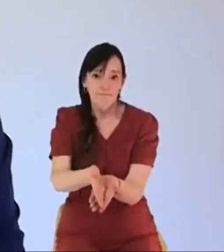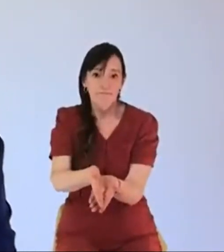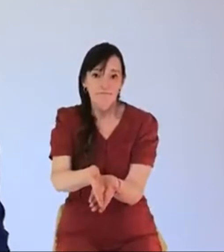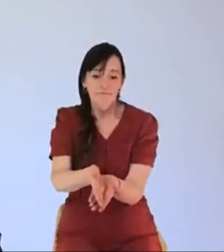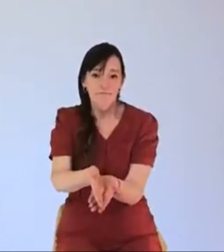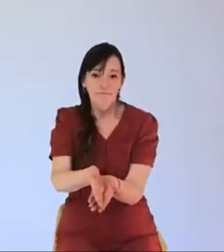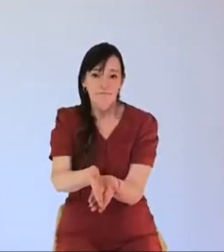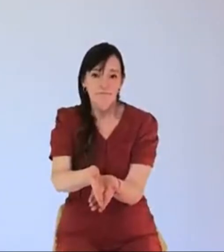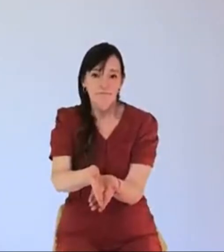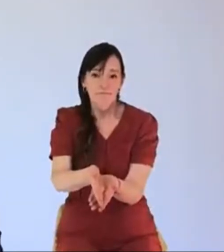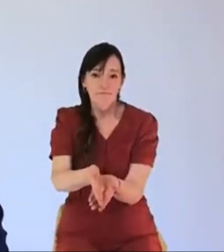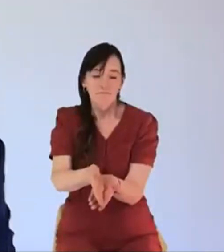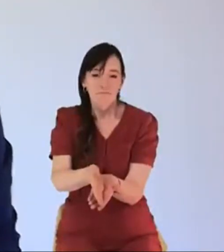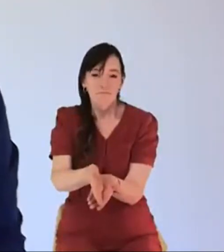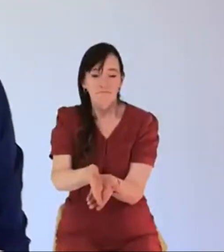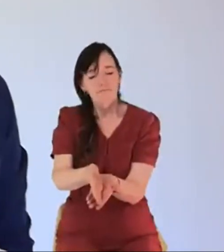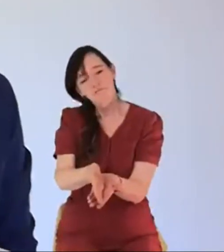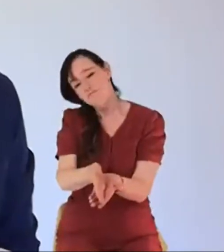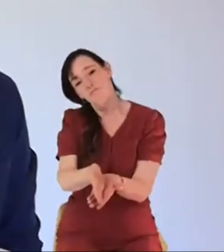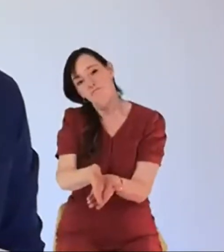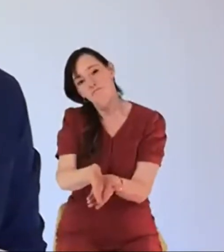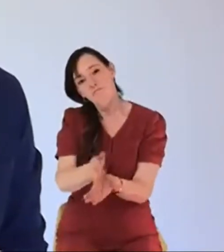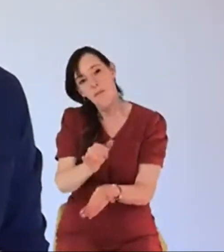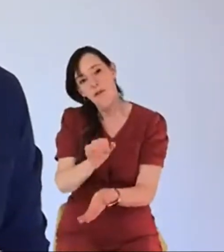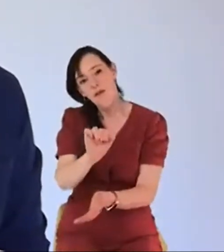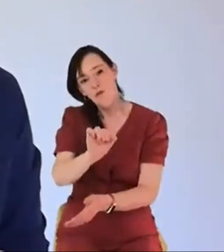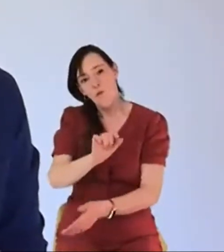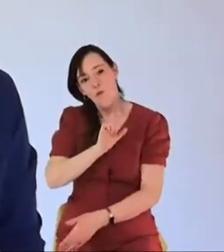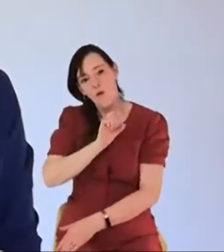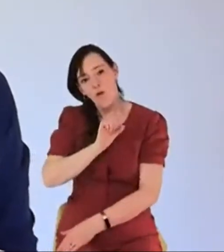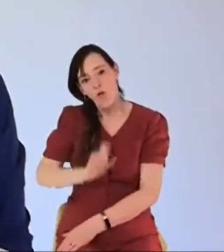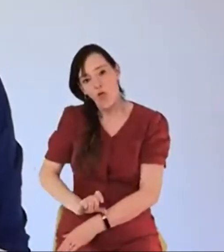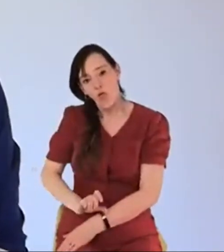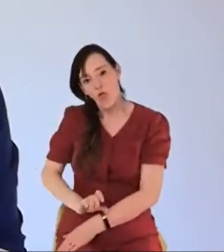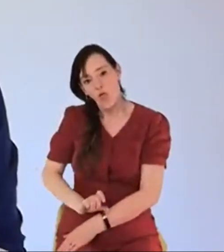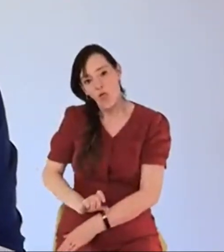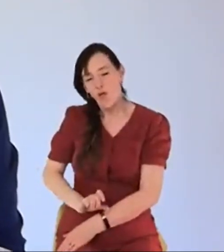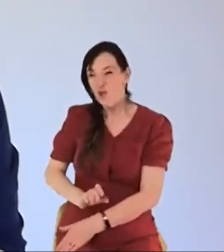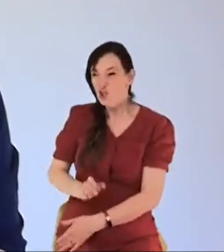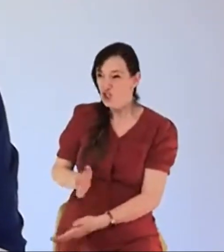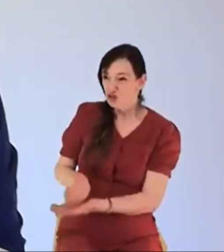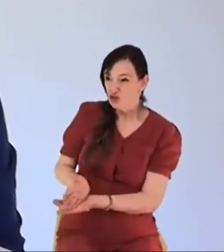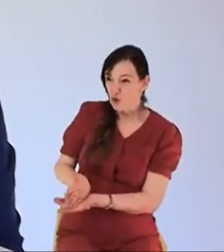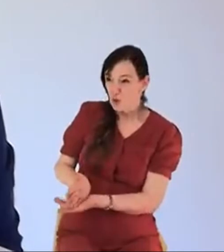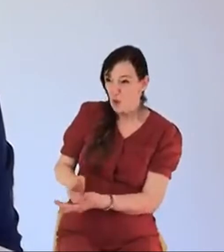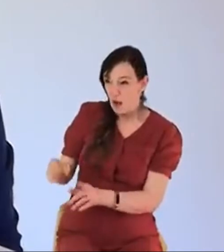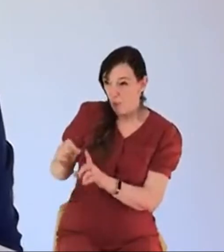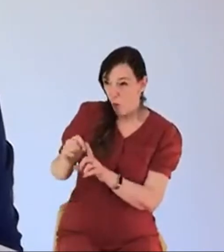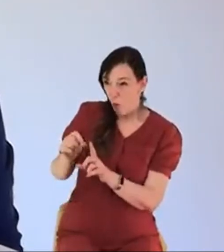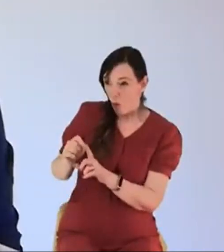And I wonder If you've lost confidence And whether that's Really true